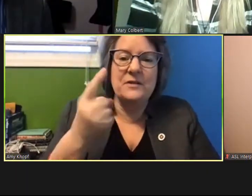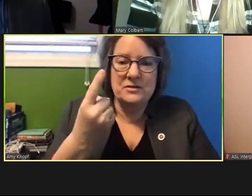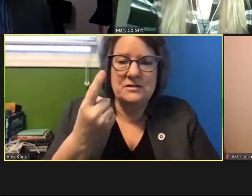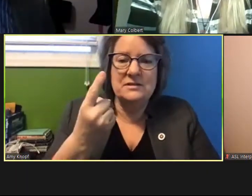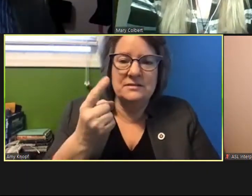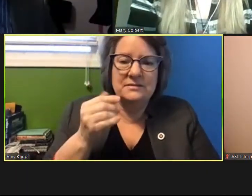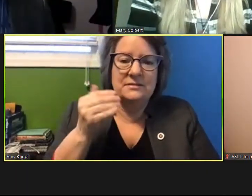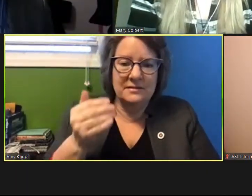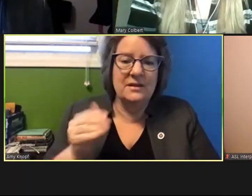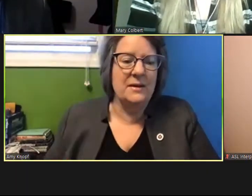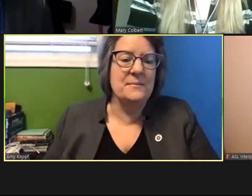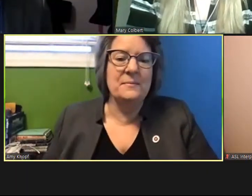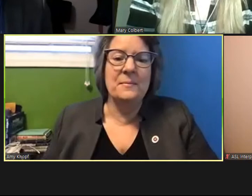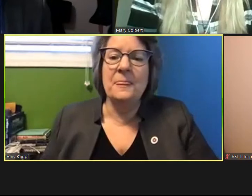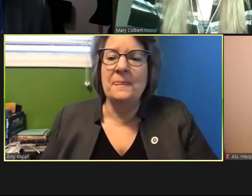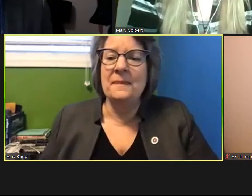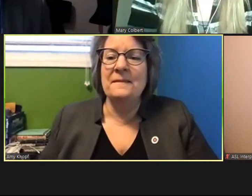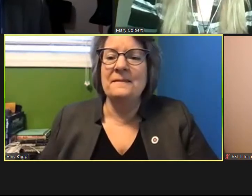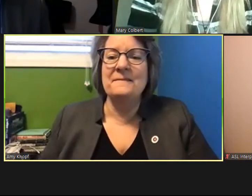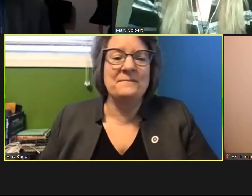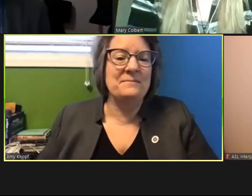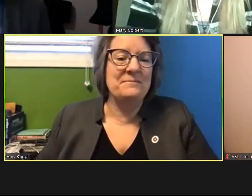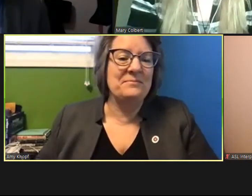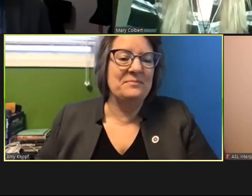up first? Okay.